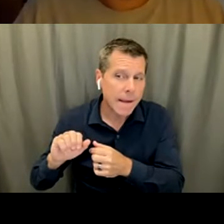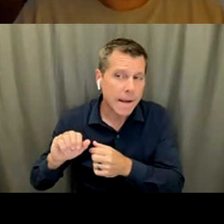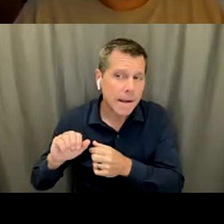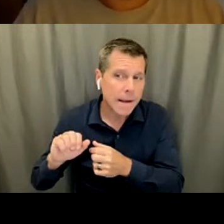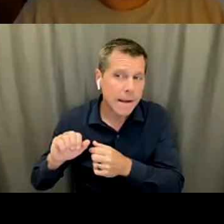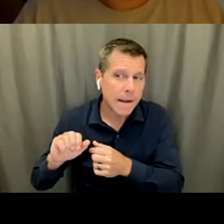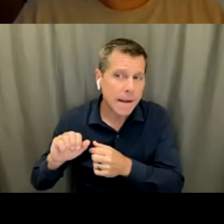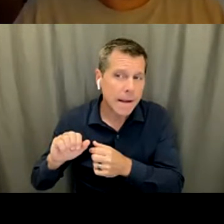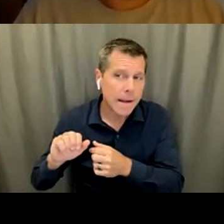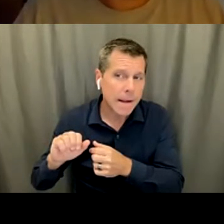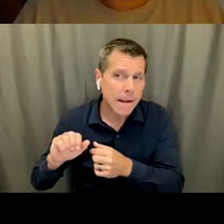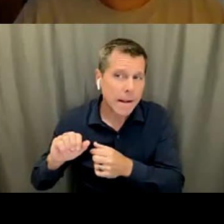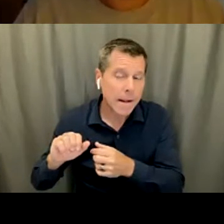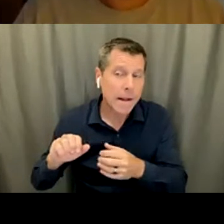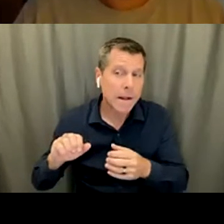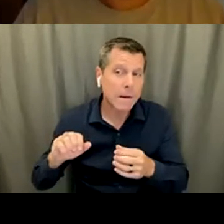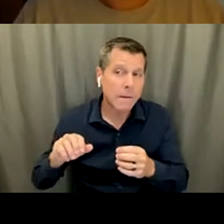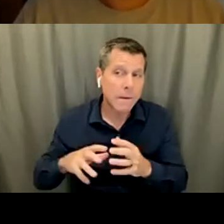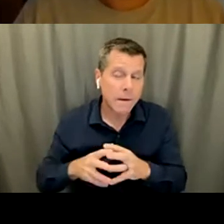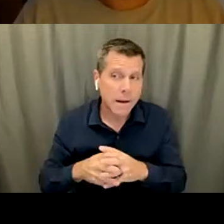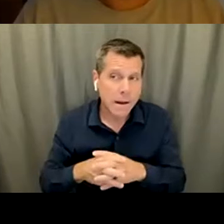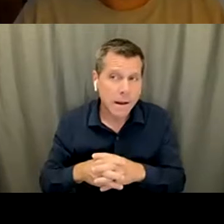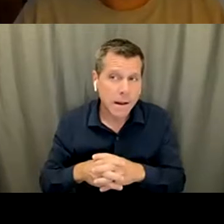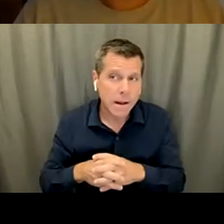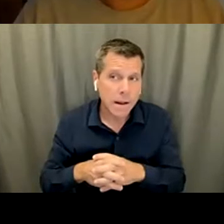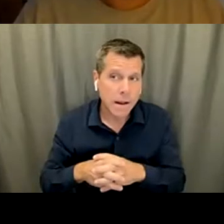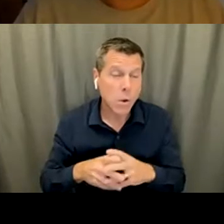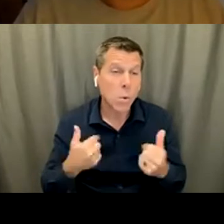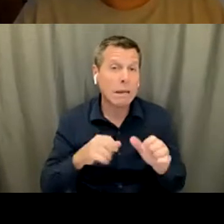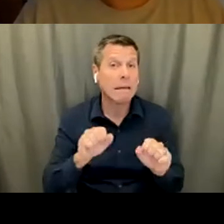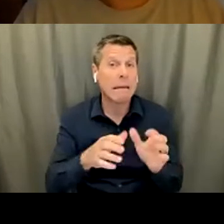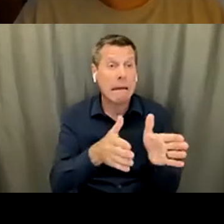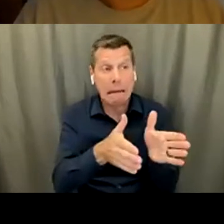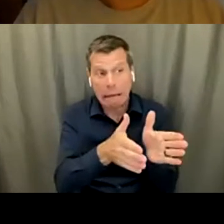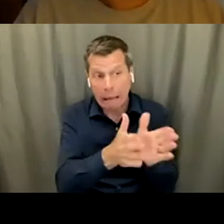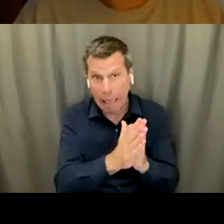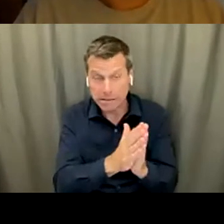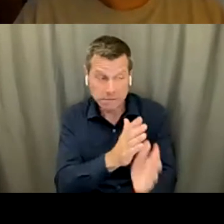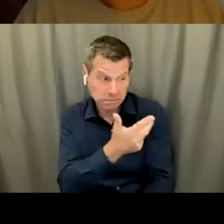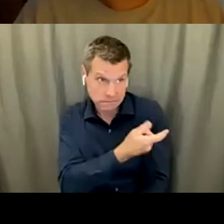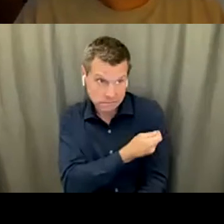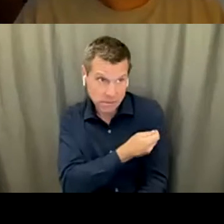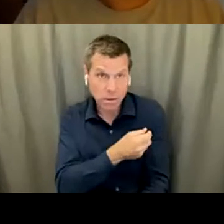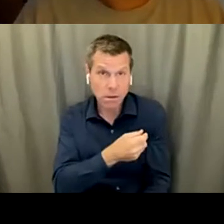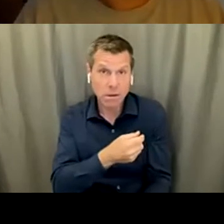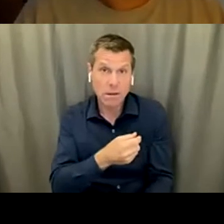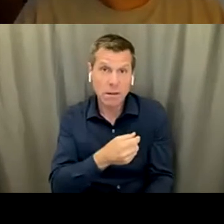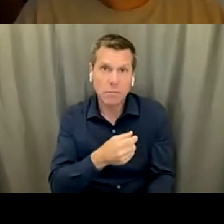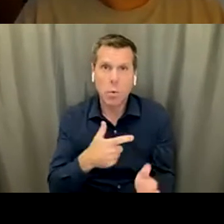cannot, well, we can ask, we just can't require, and it's bad form to ask a student's vaccine